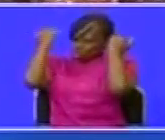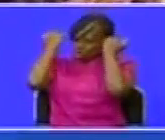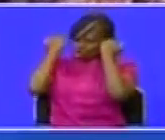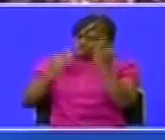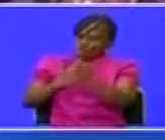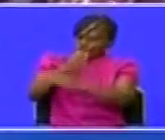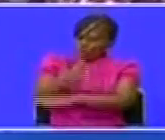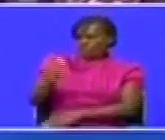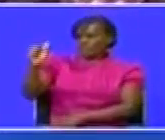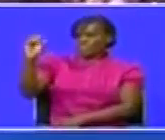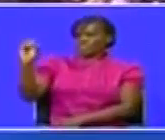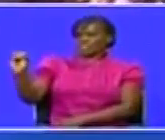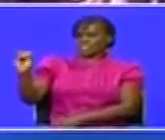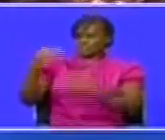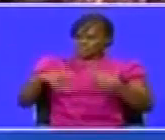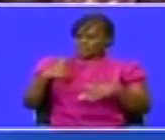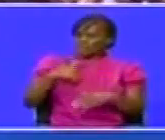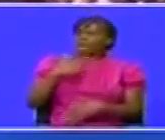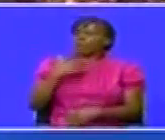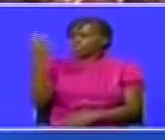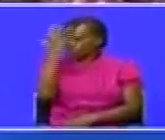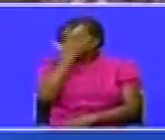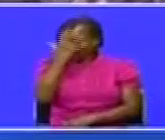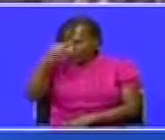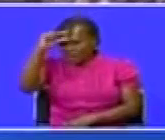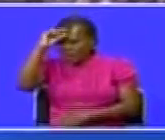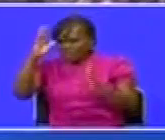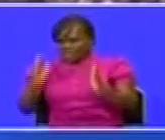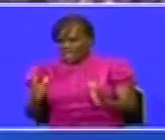50 classmates. I want to shame Kabogo in the day.